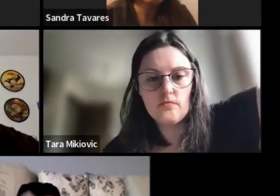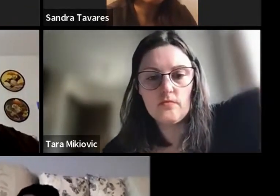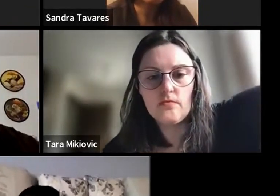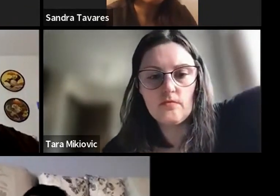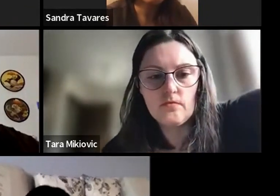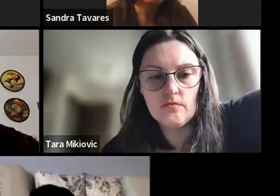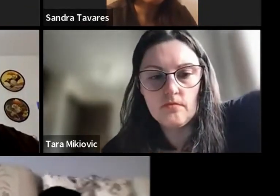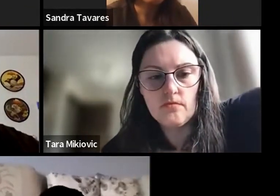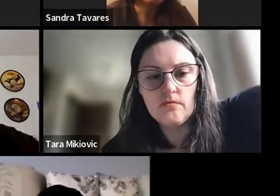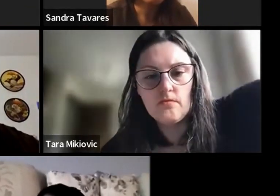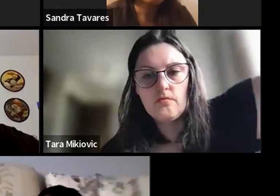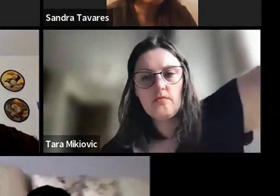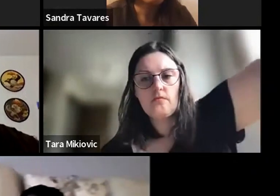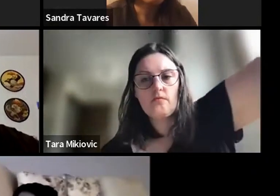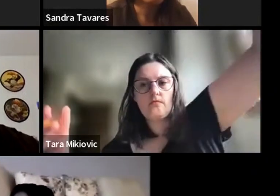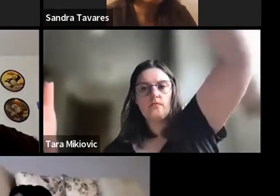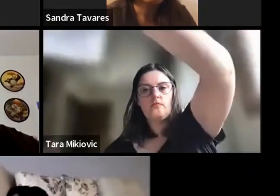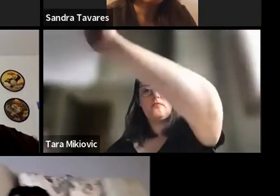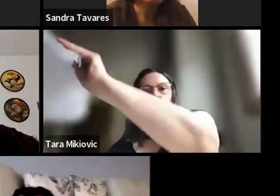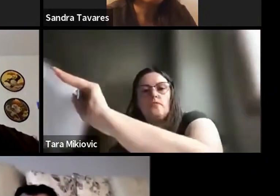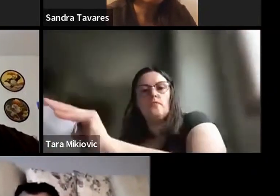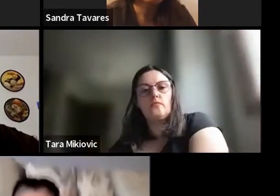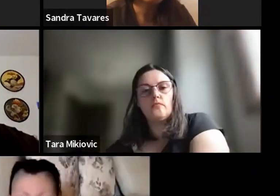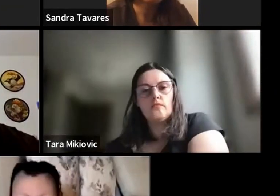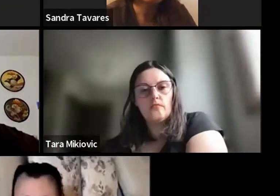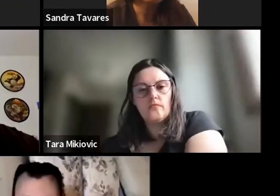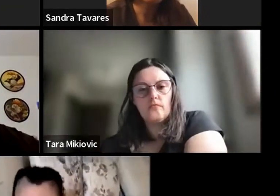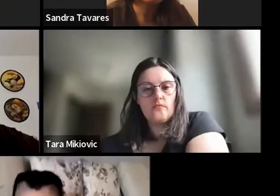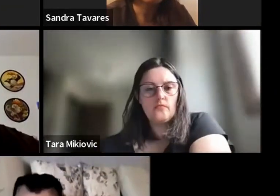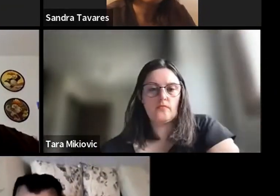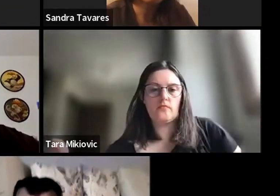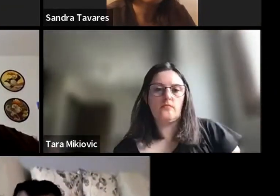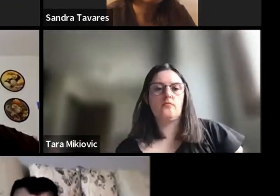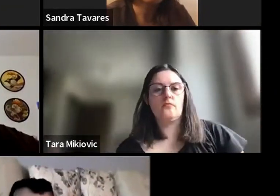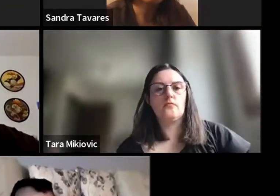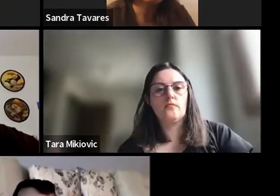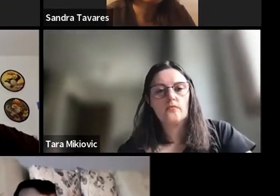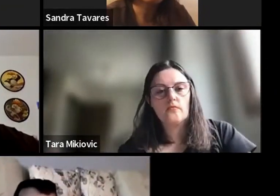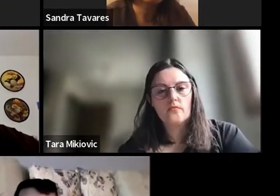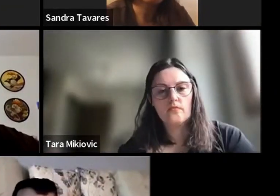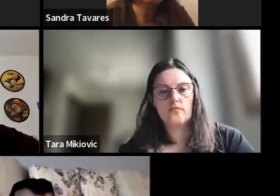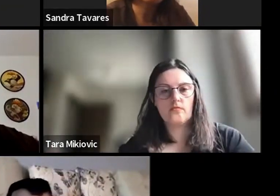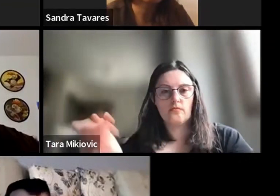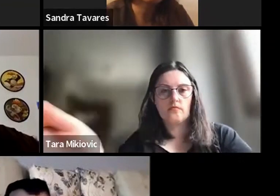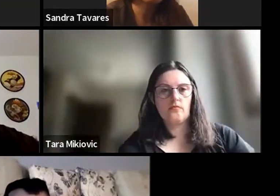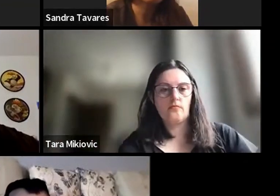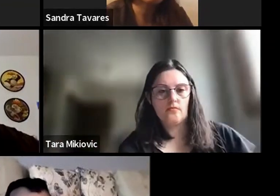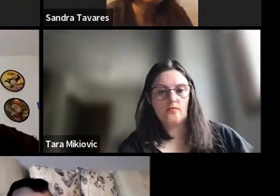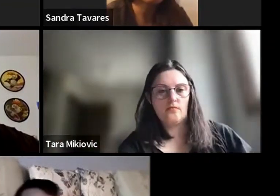Filibuster. My name is Catherine Frazee, and I am going to immediately hand